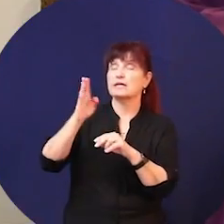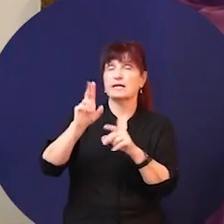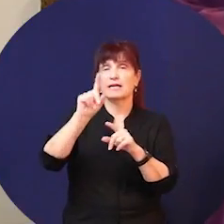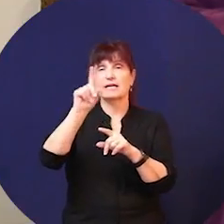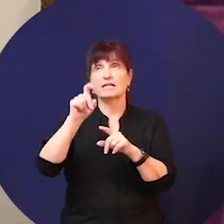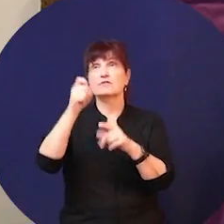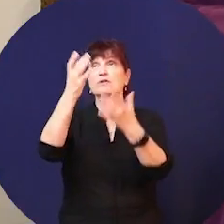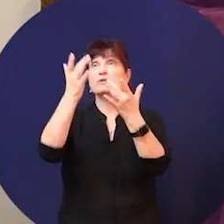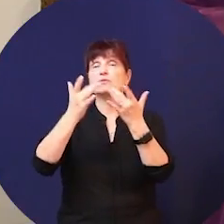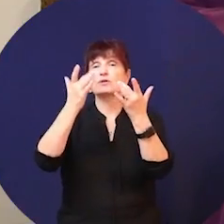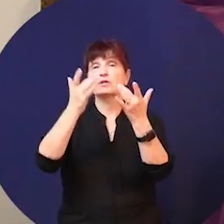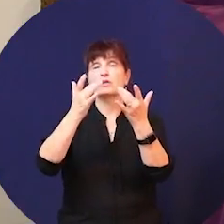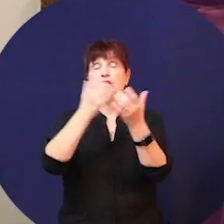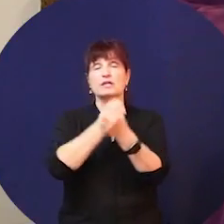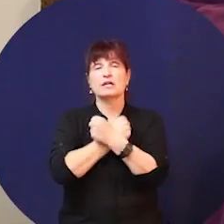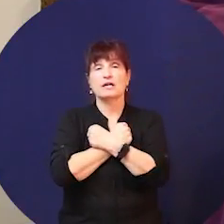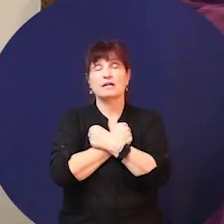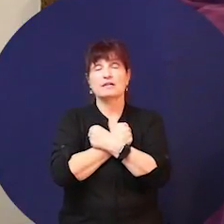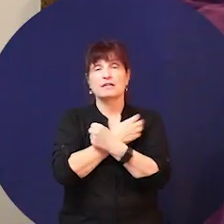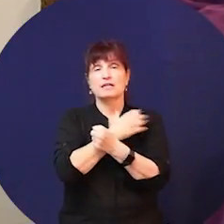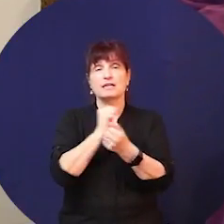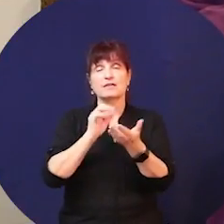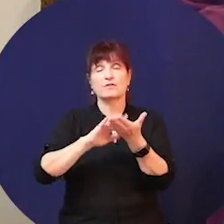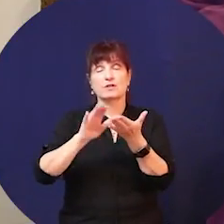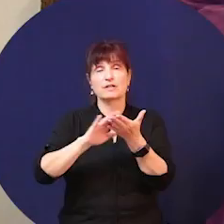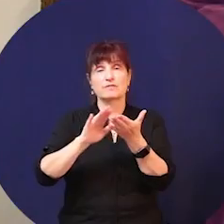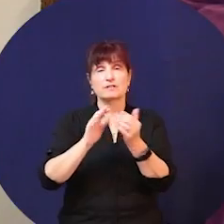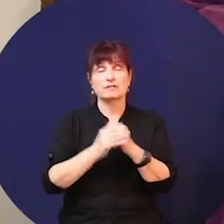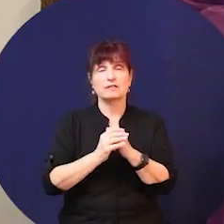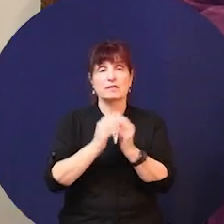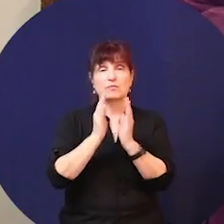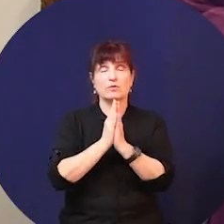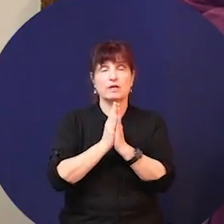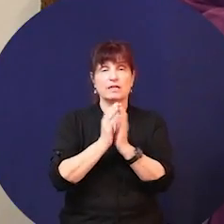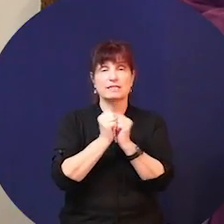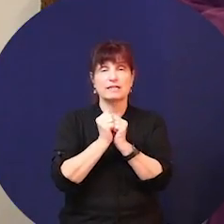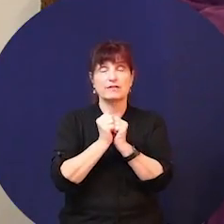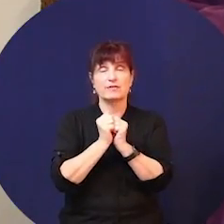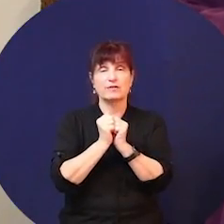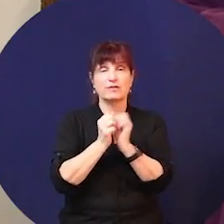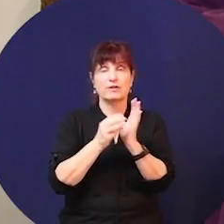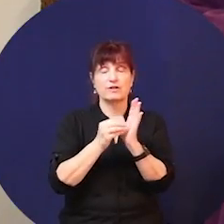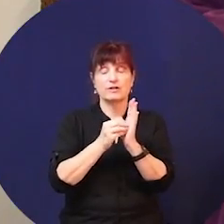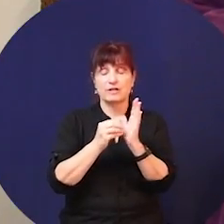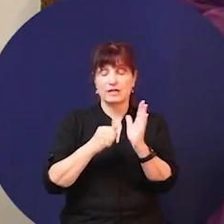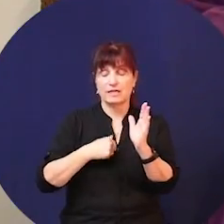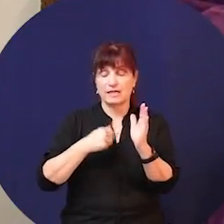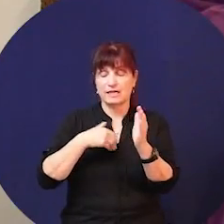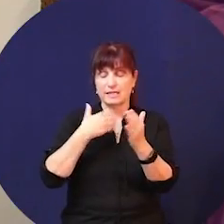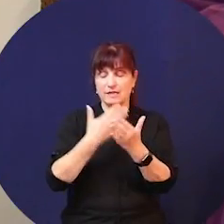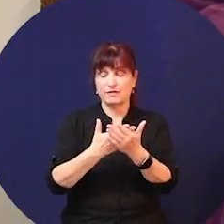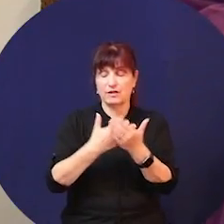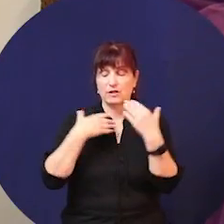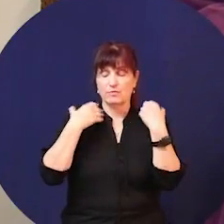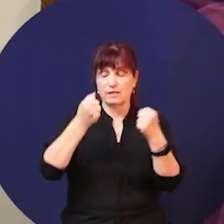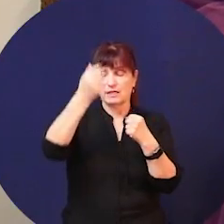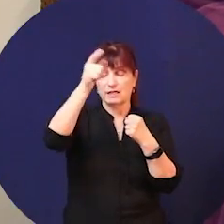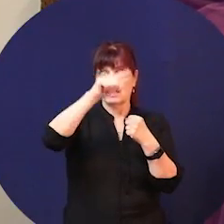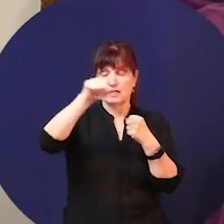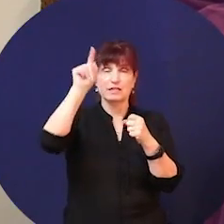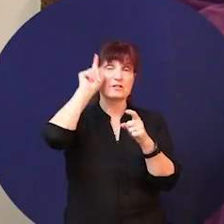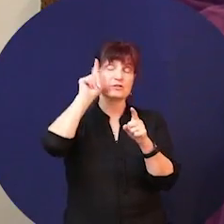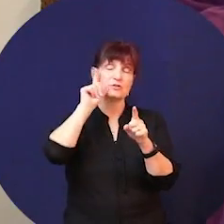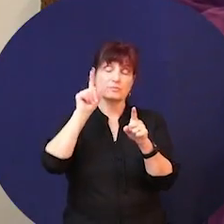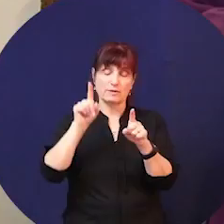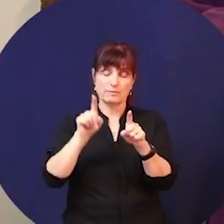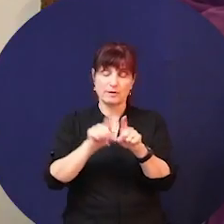God's mercy, love, and forgiveness, praying together, I confess to Almighty God